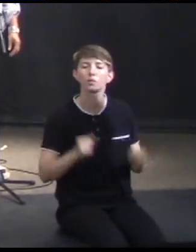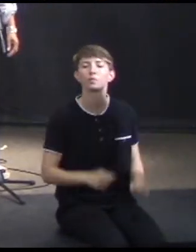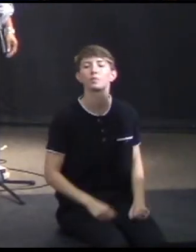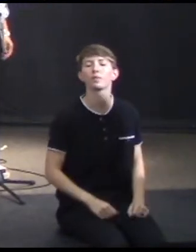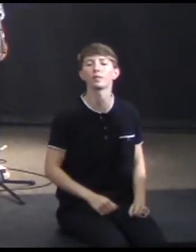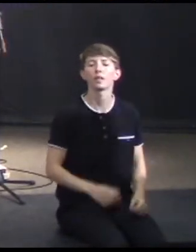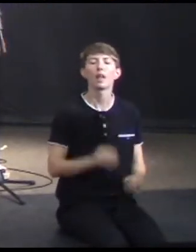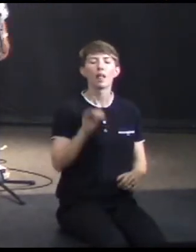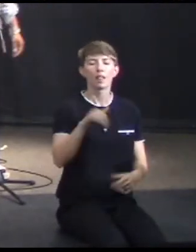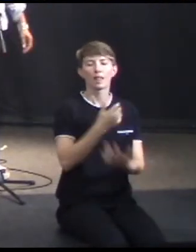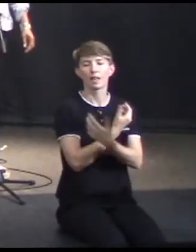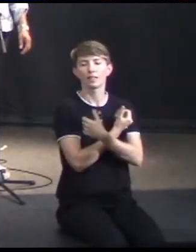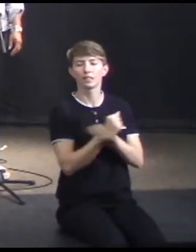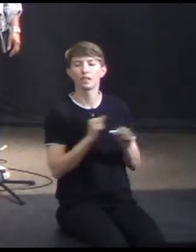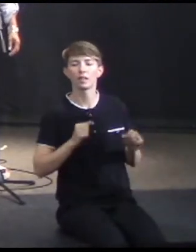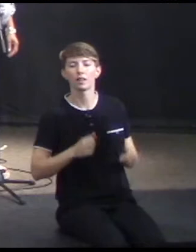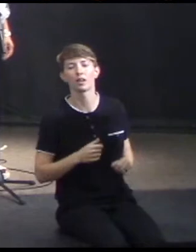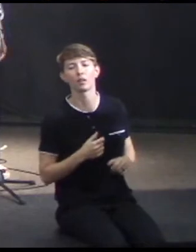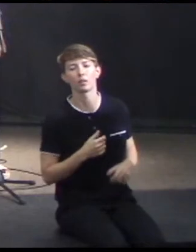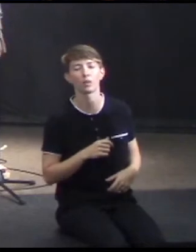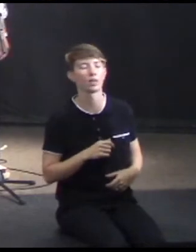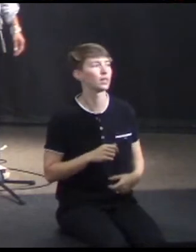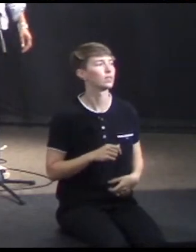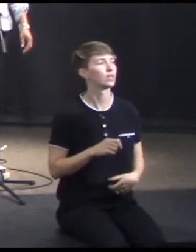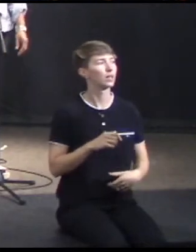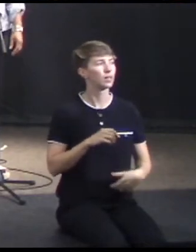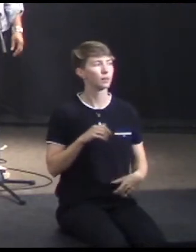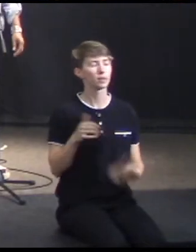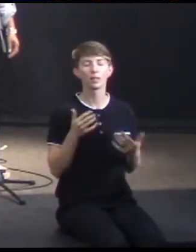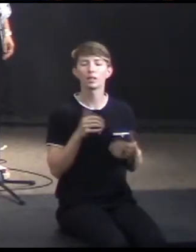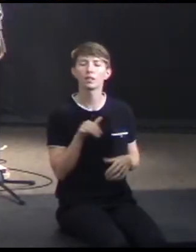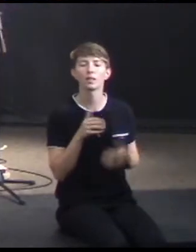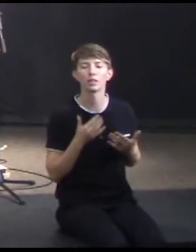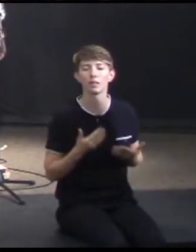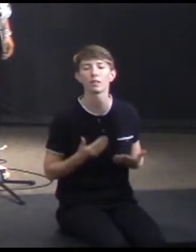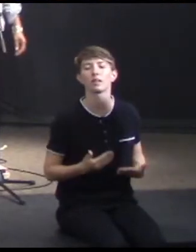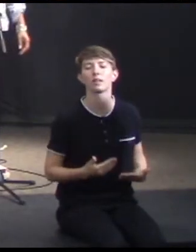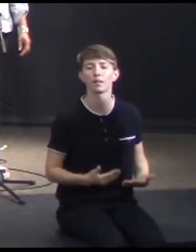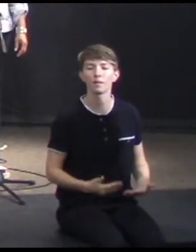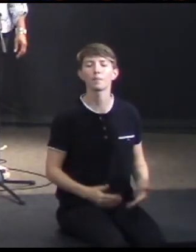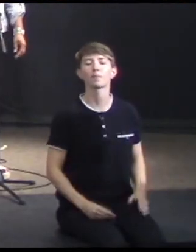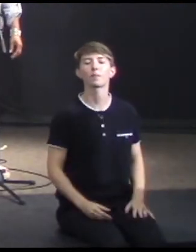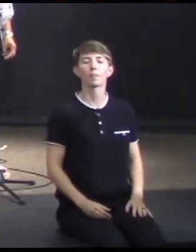That saved a wretch like me.